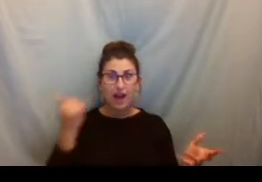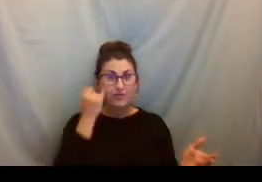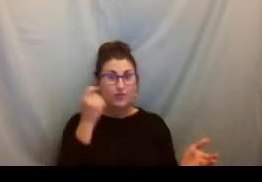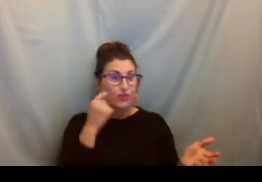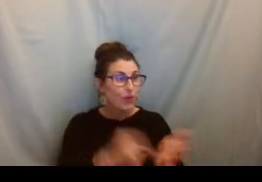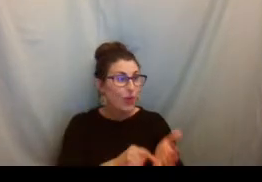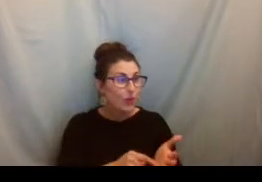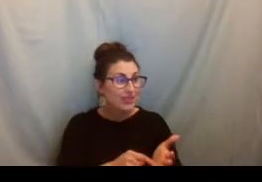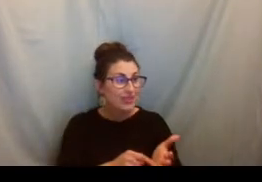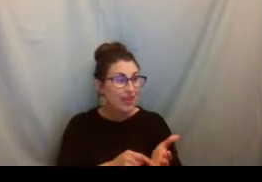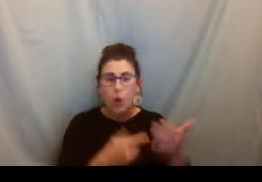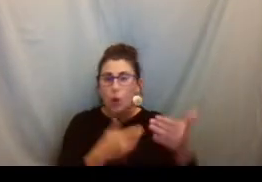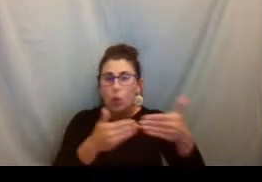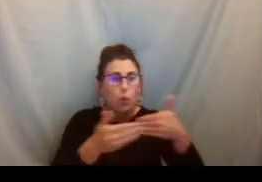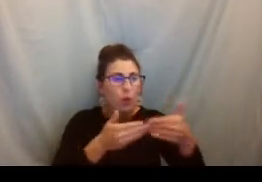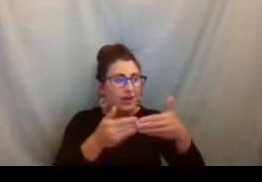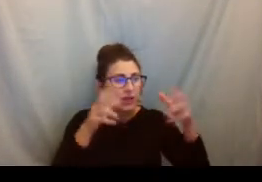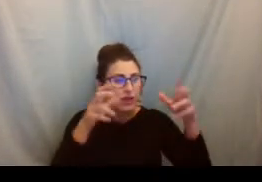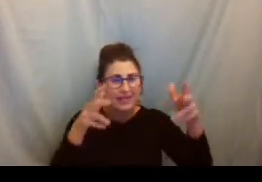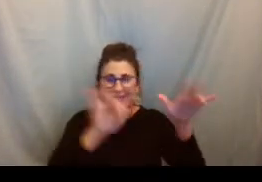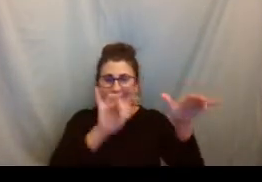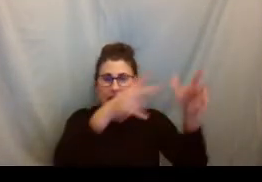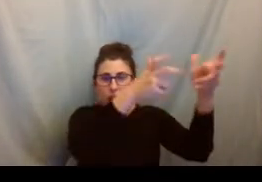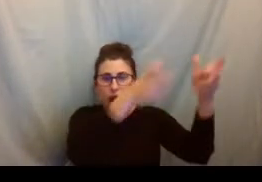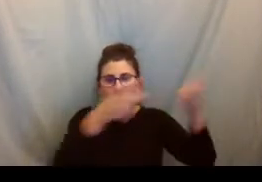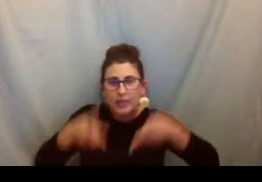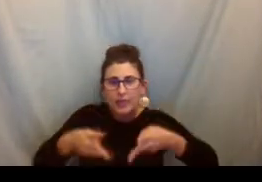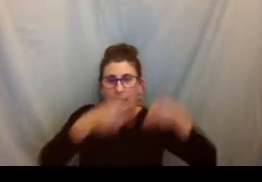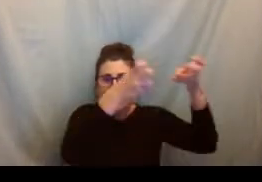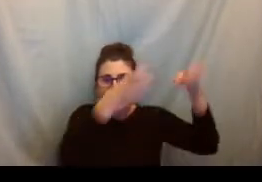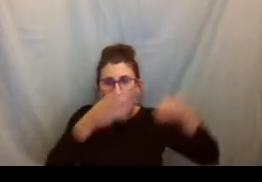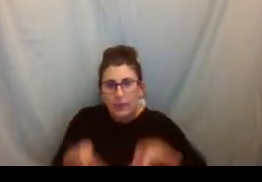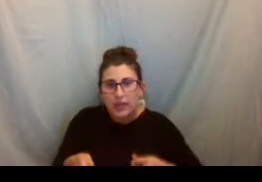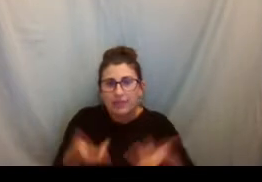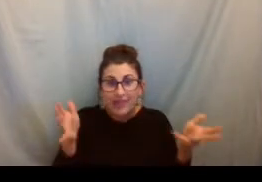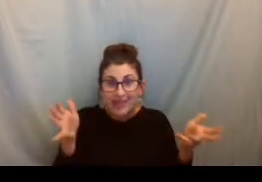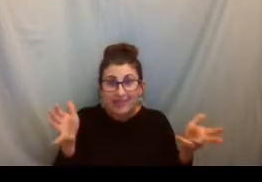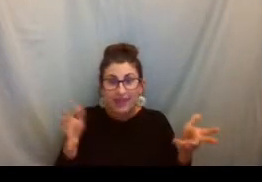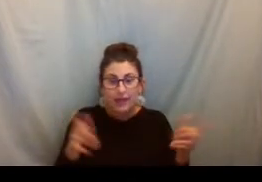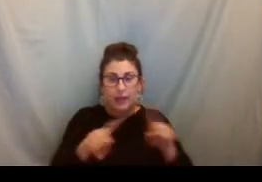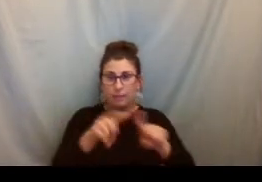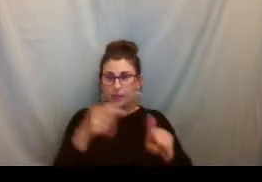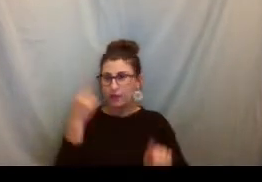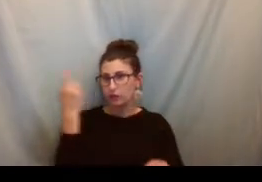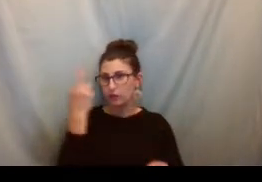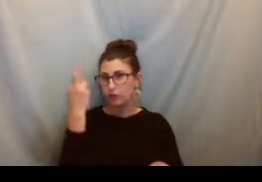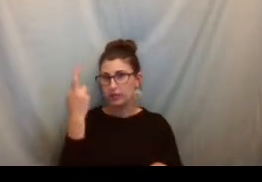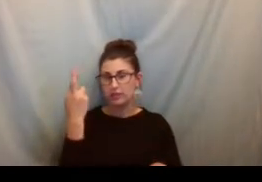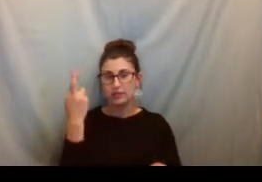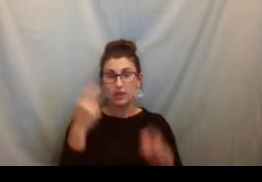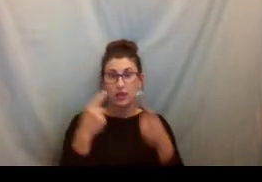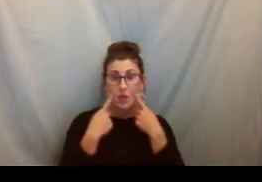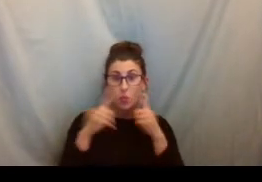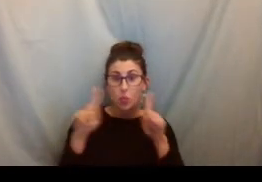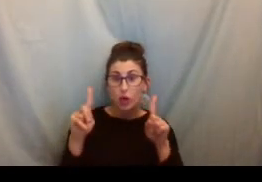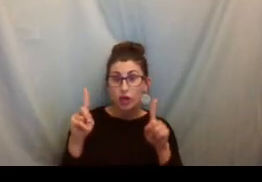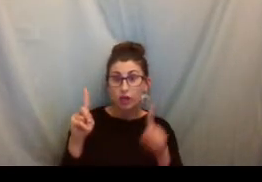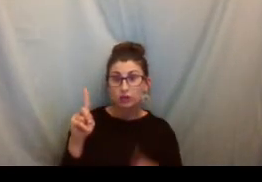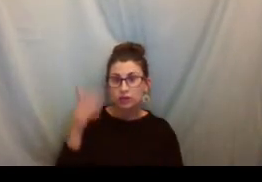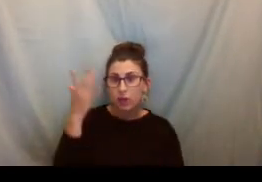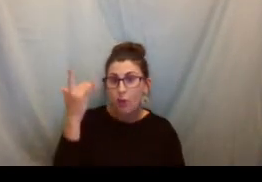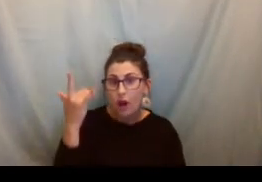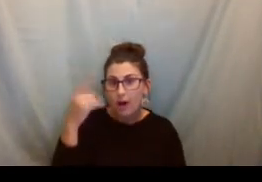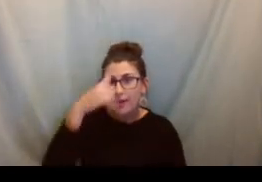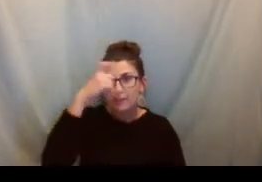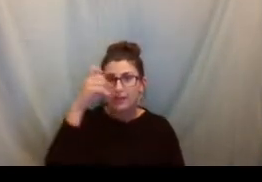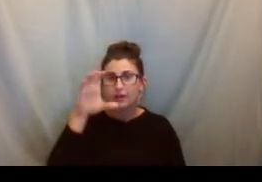If you look at it, whatever's right here, it's like copying it and writing it down here. But the reason that works is because of